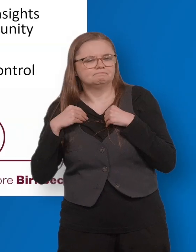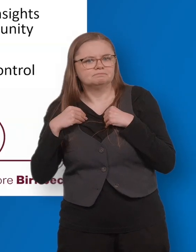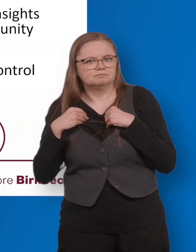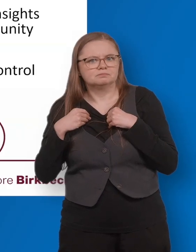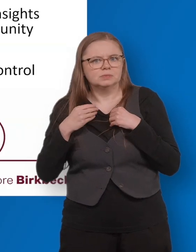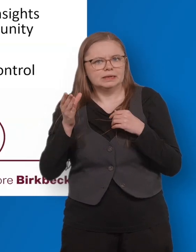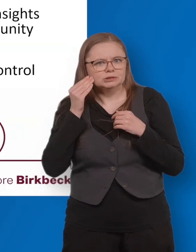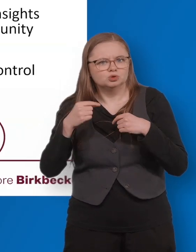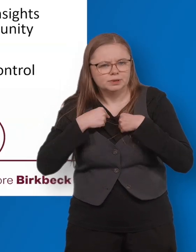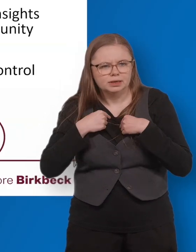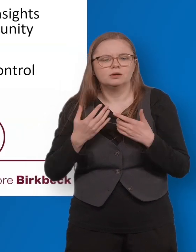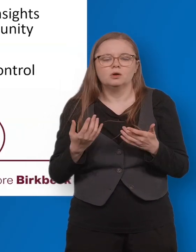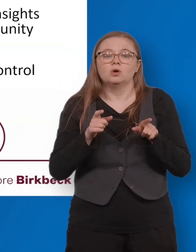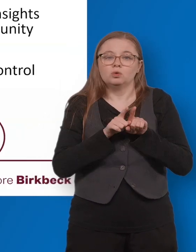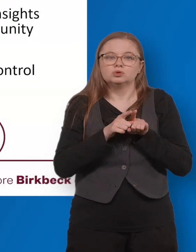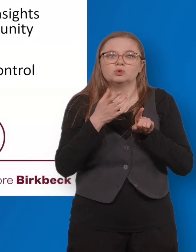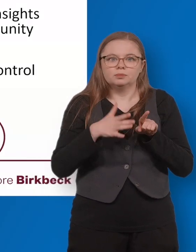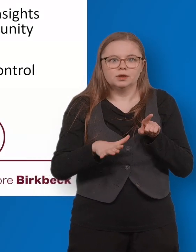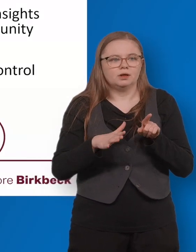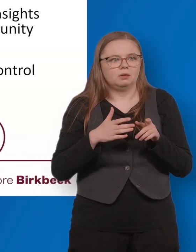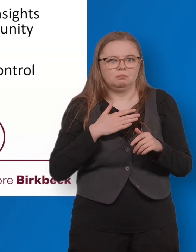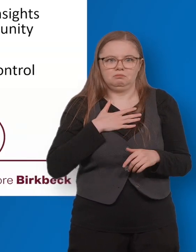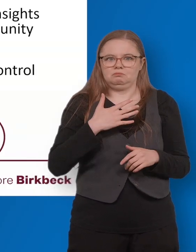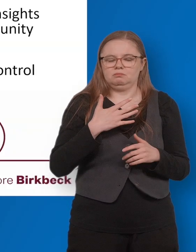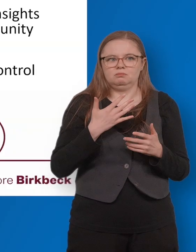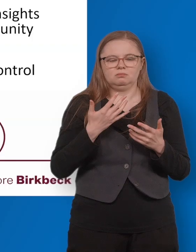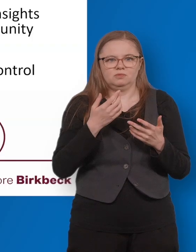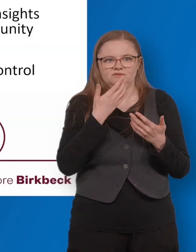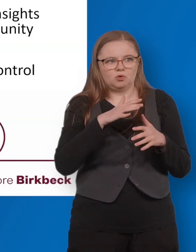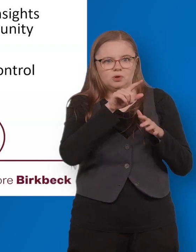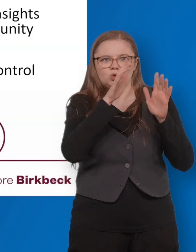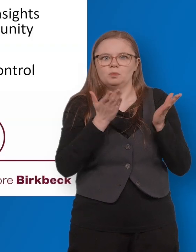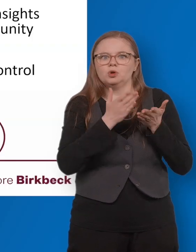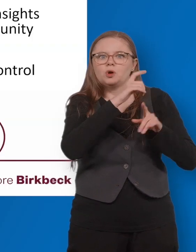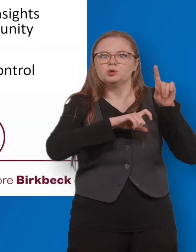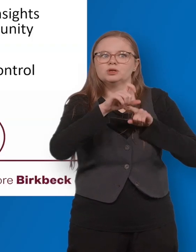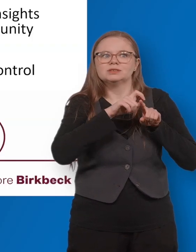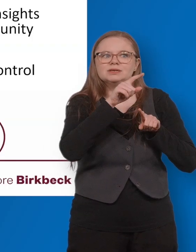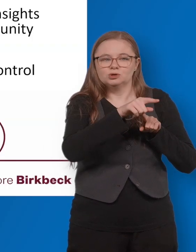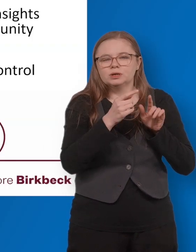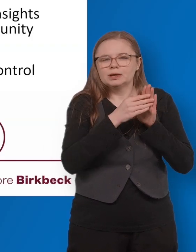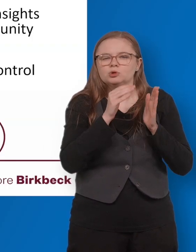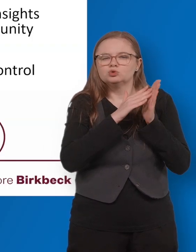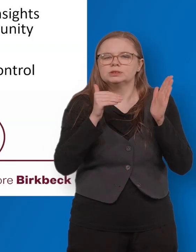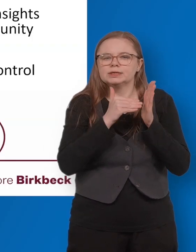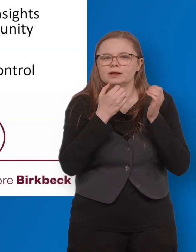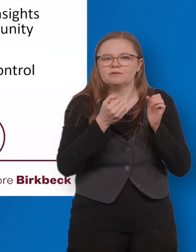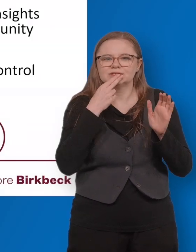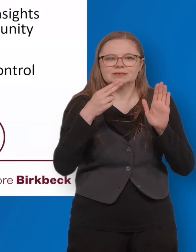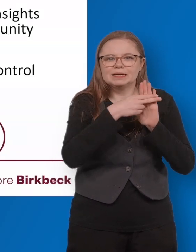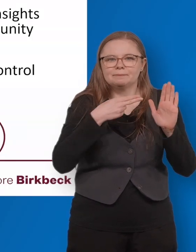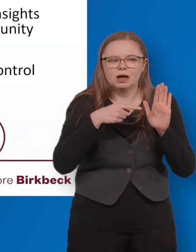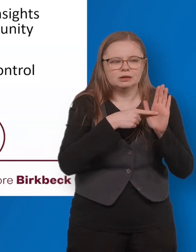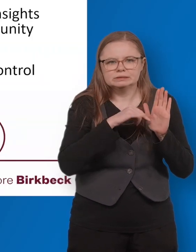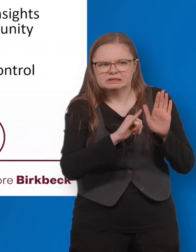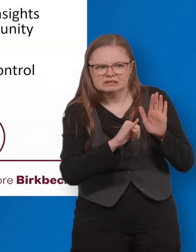the global community. So for instance, the stigma in New Zealand, I was telling you about that earlier. Similarly, I've